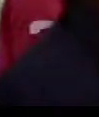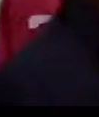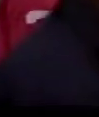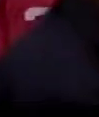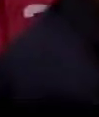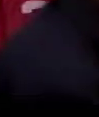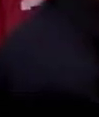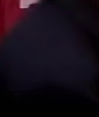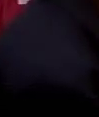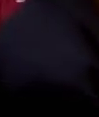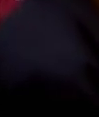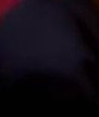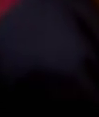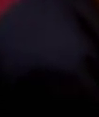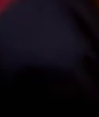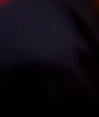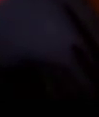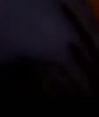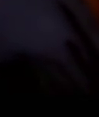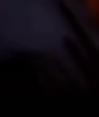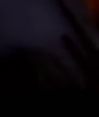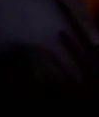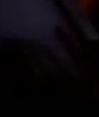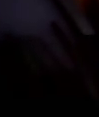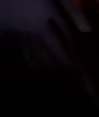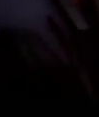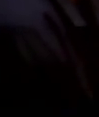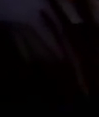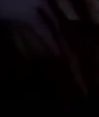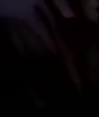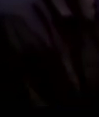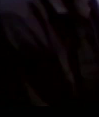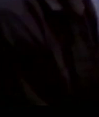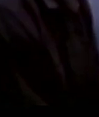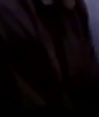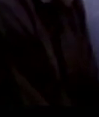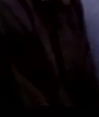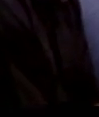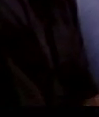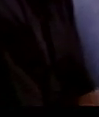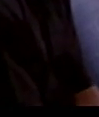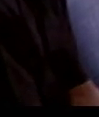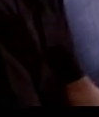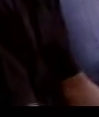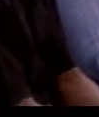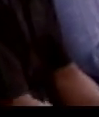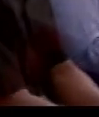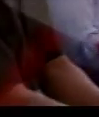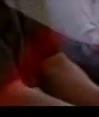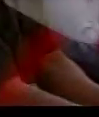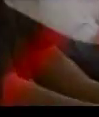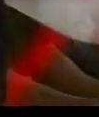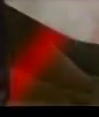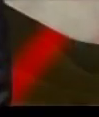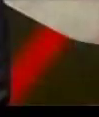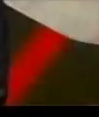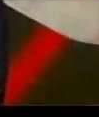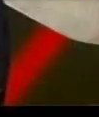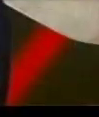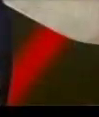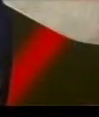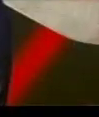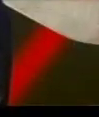me. You abide in me. Look at my situation here, Christ. If you were here, how will